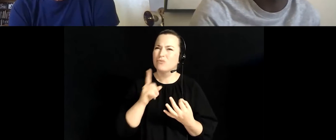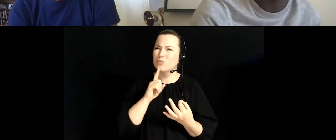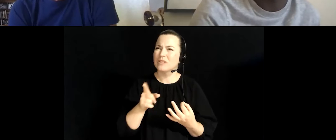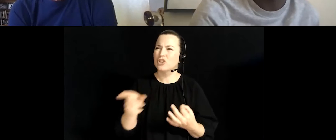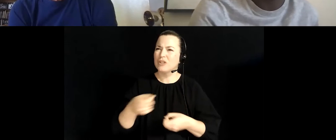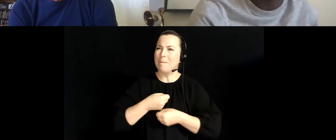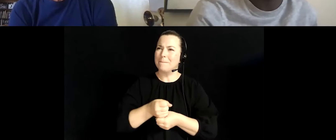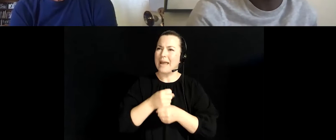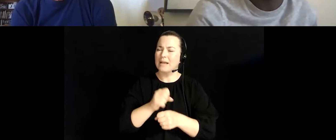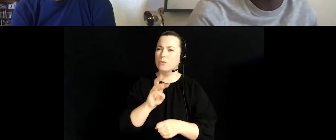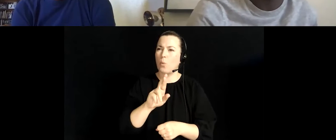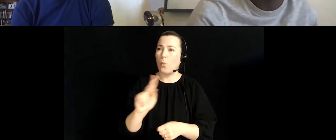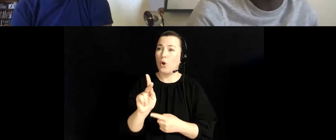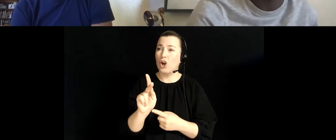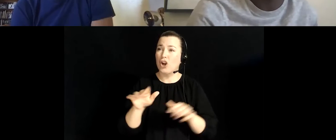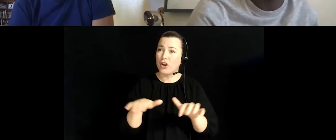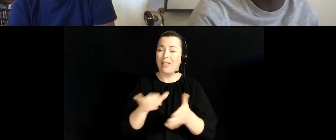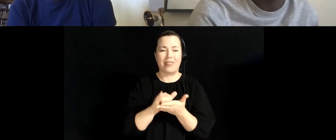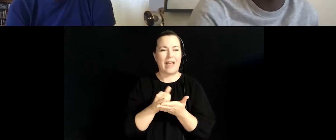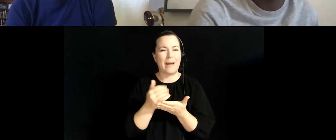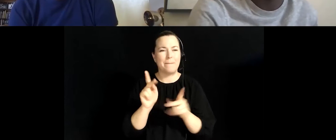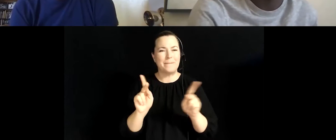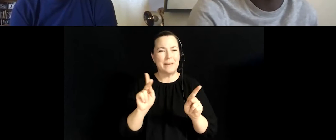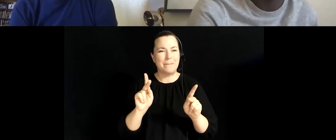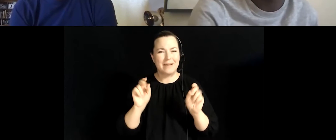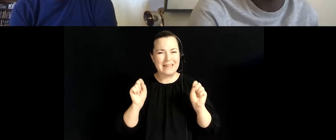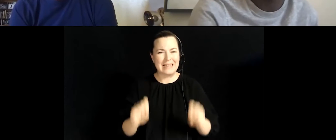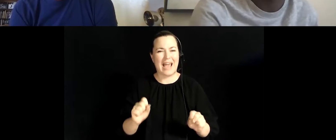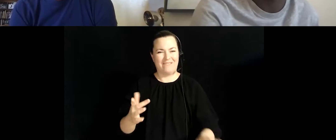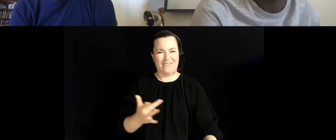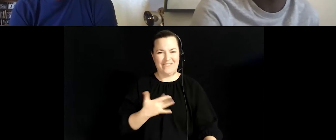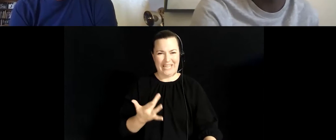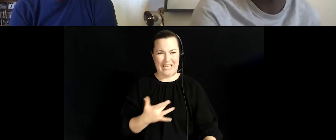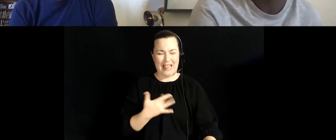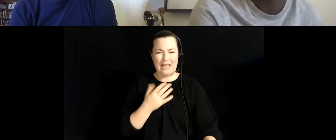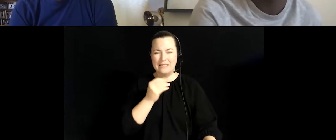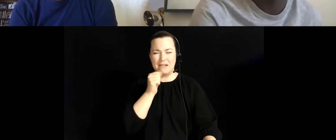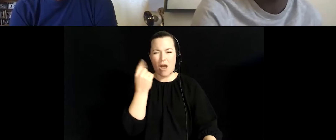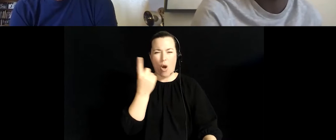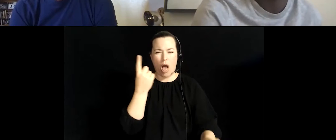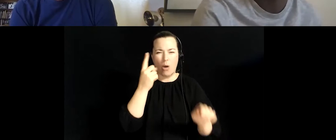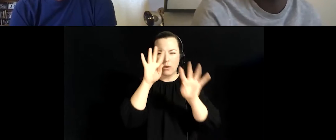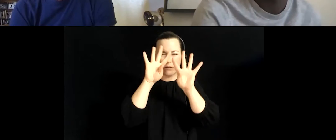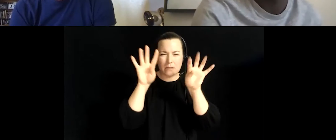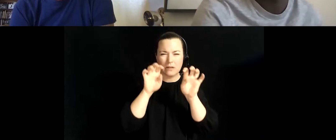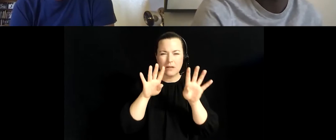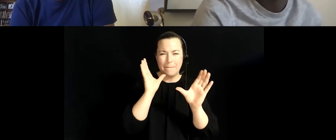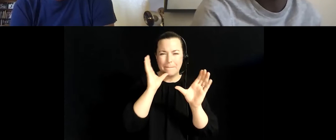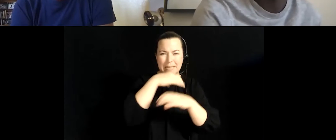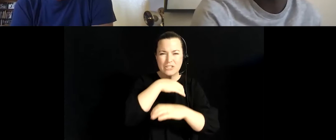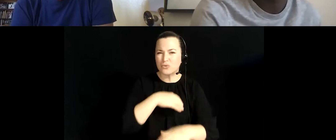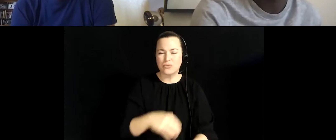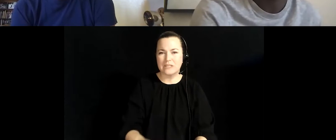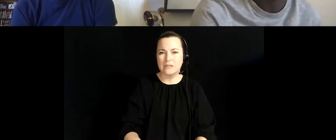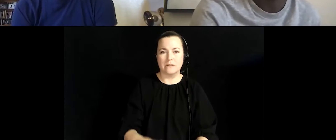feel and will understand, and that is not always some conceptual mystery. And that I've learned a